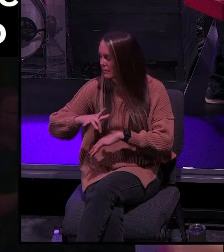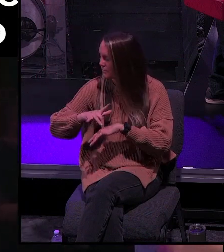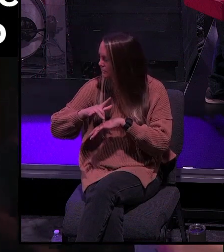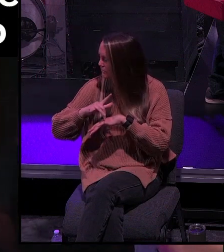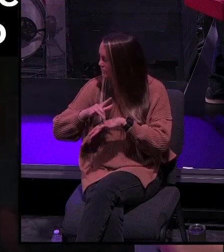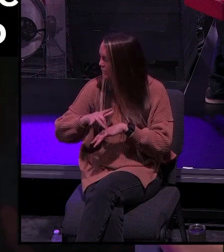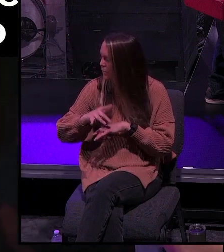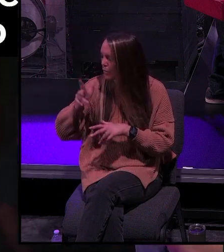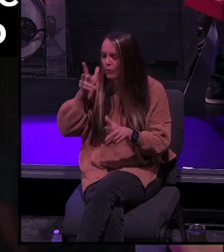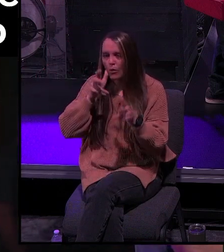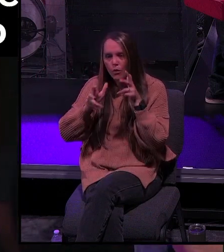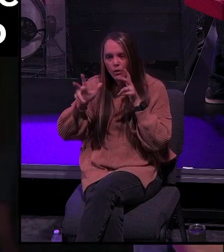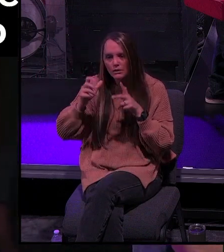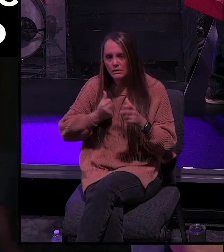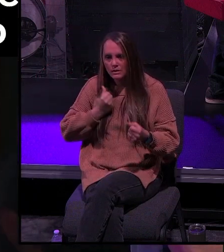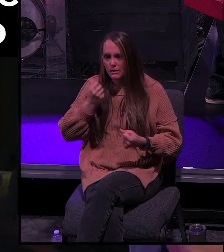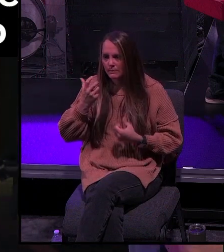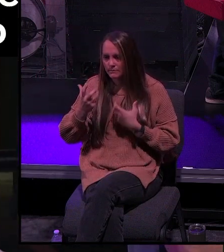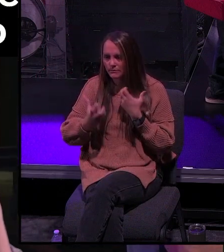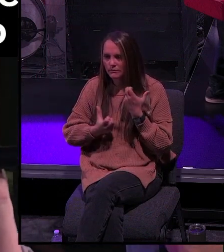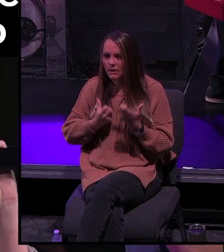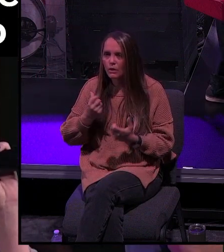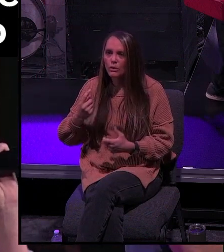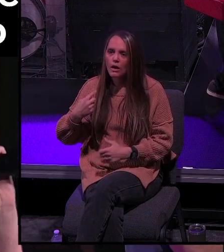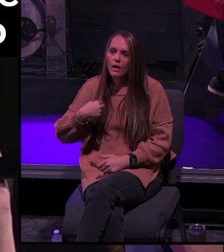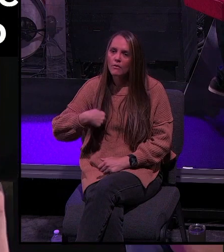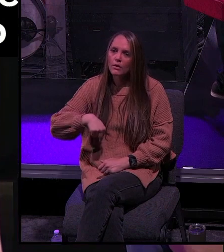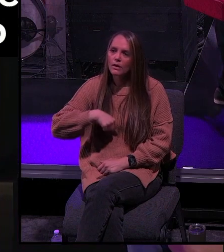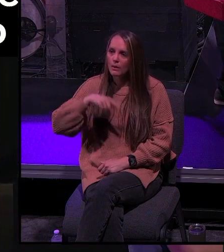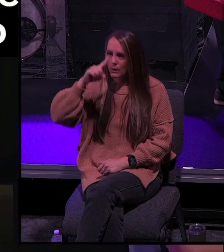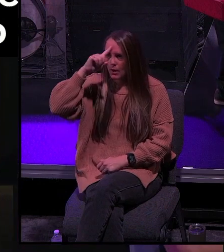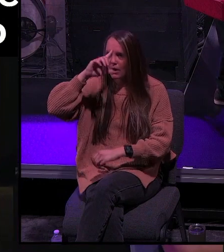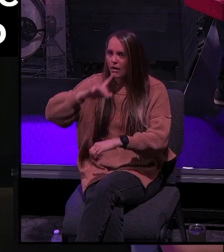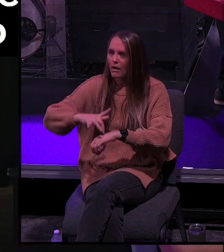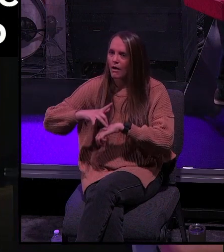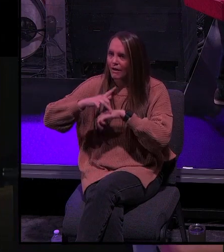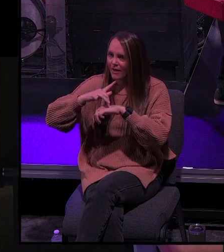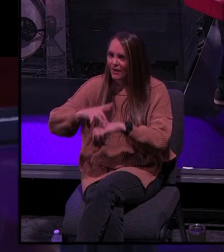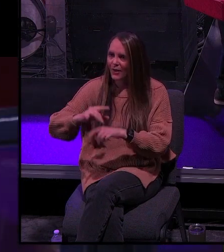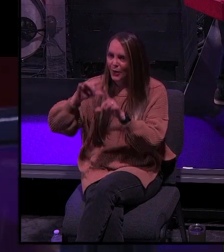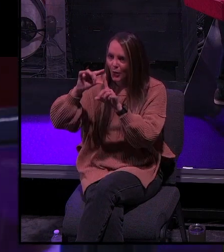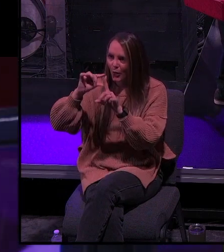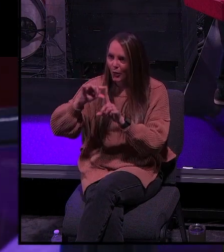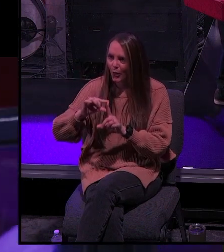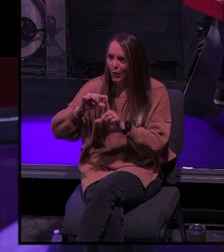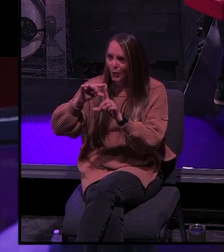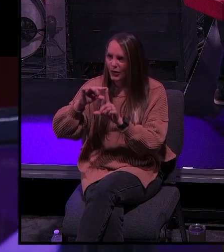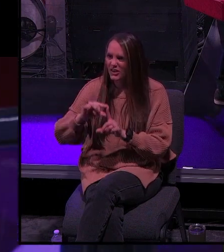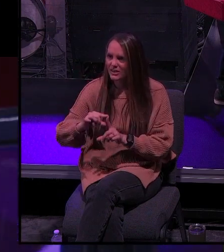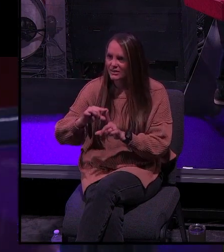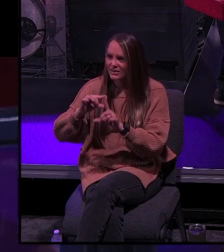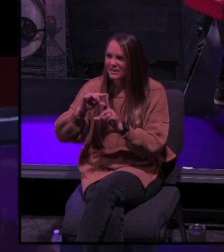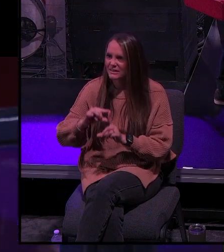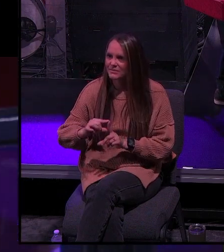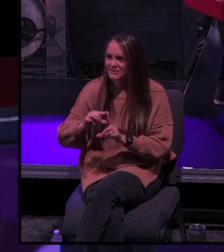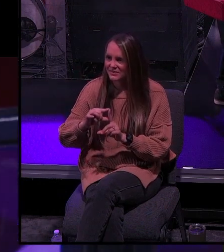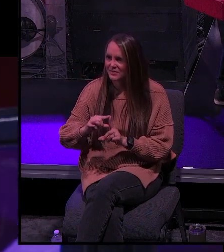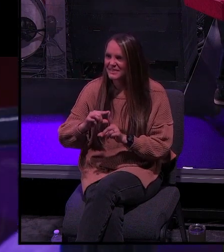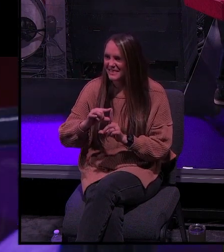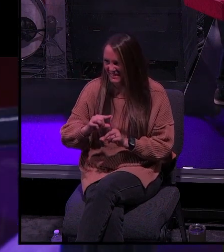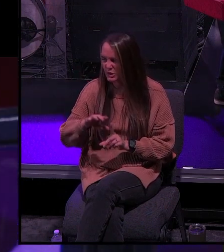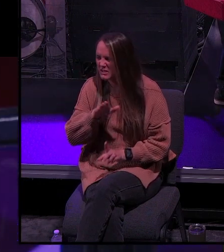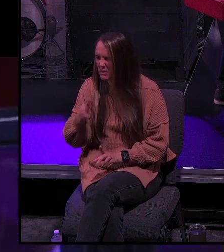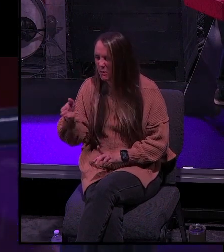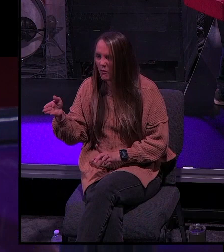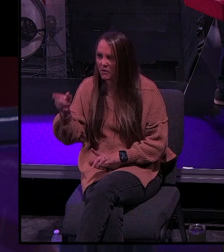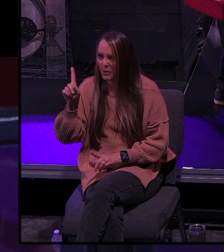to hear your voice. We're hanging on every word. Spirit of the